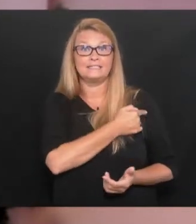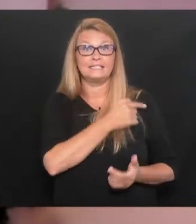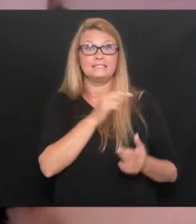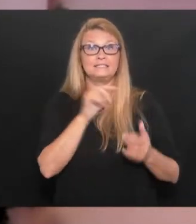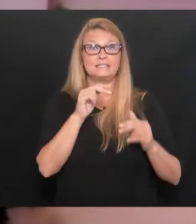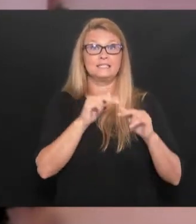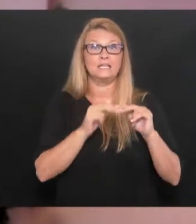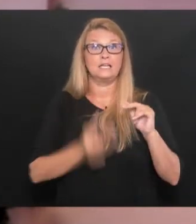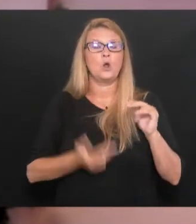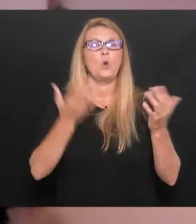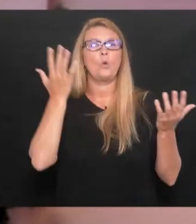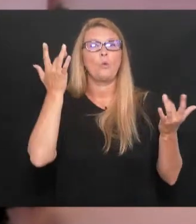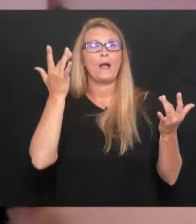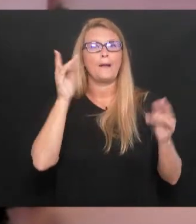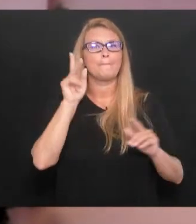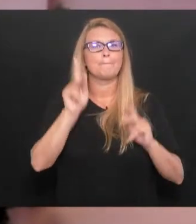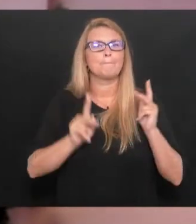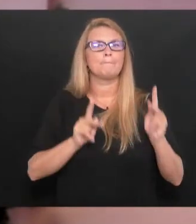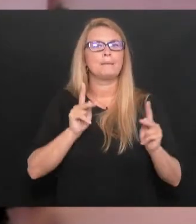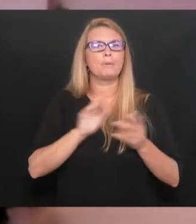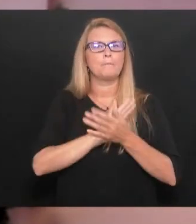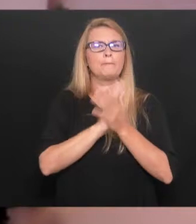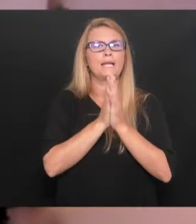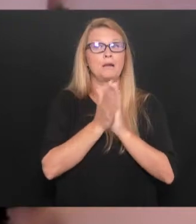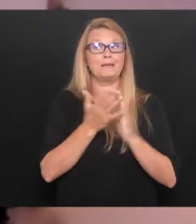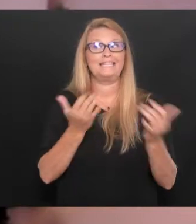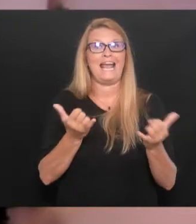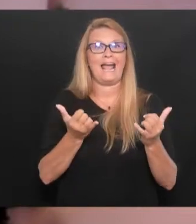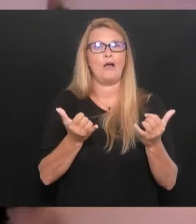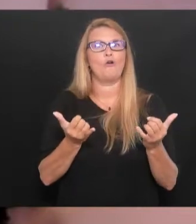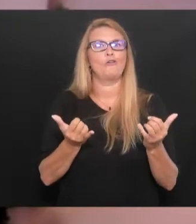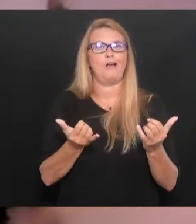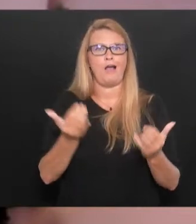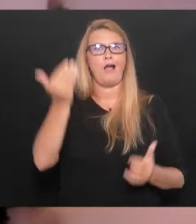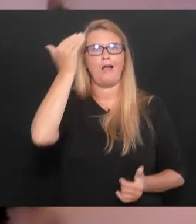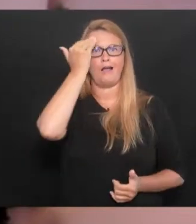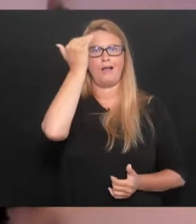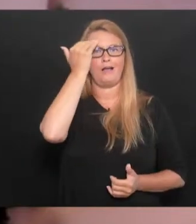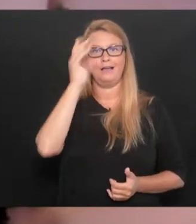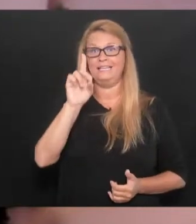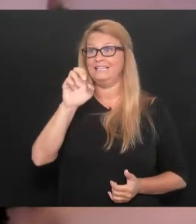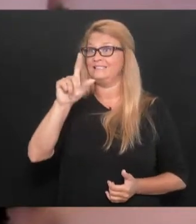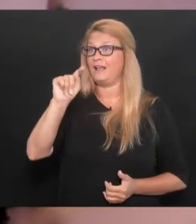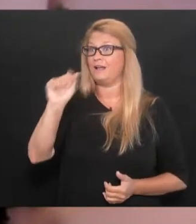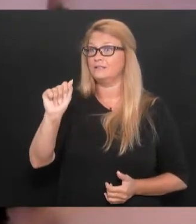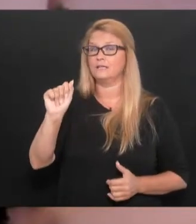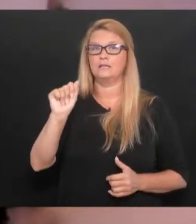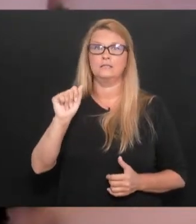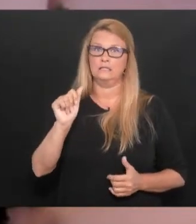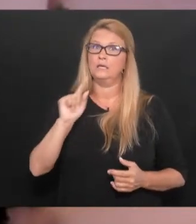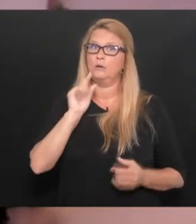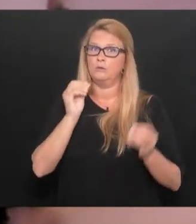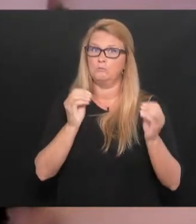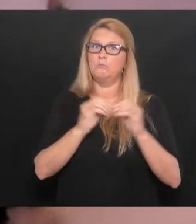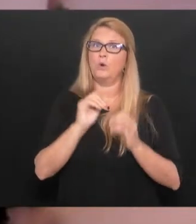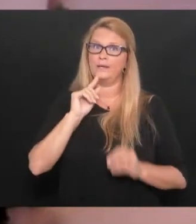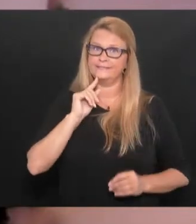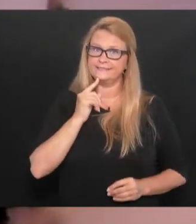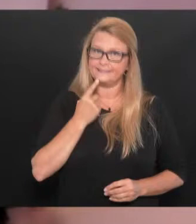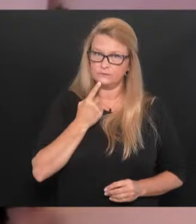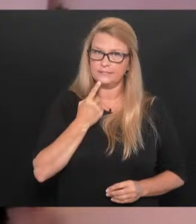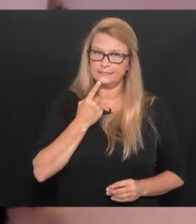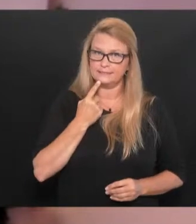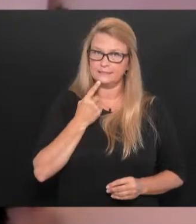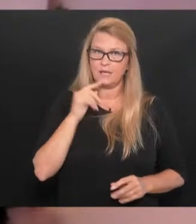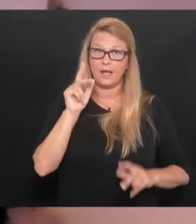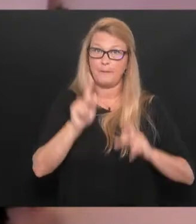recently, because people are becoming more aware that this variant can cause harm to people that are not vaccinated.